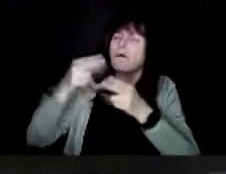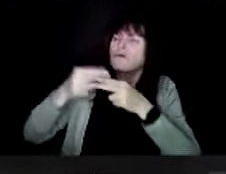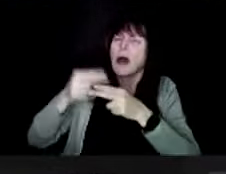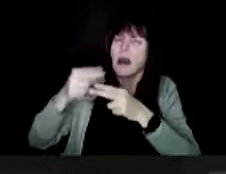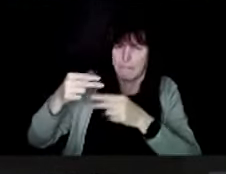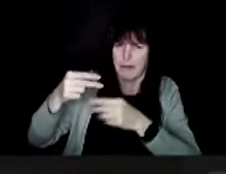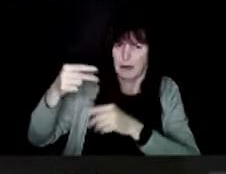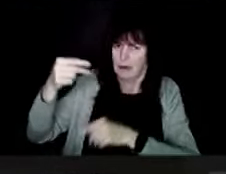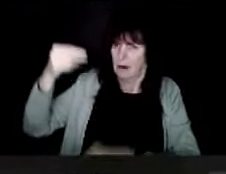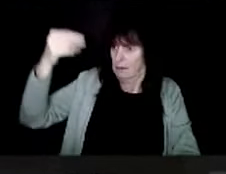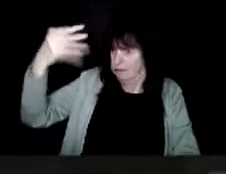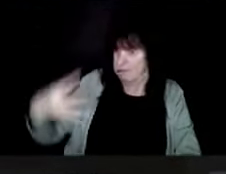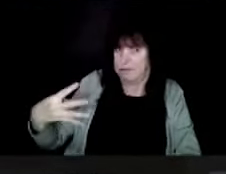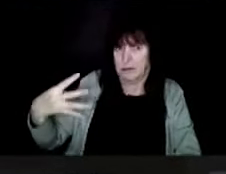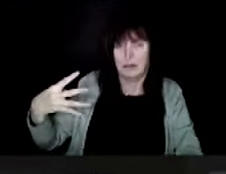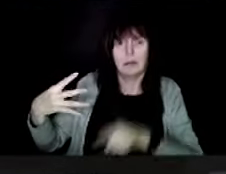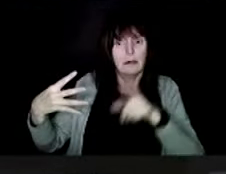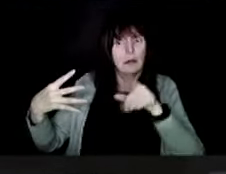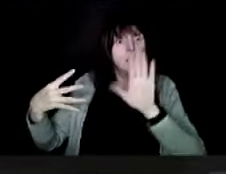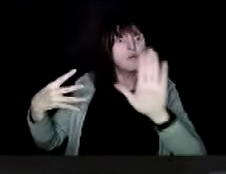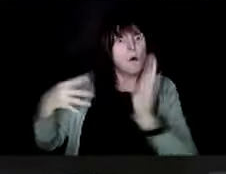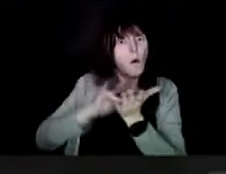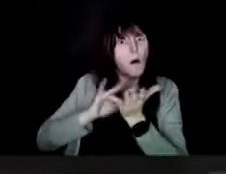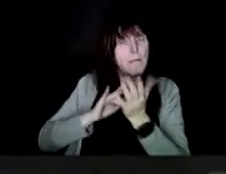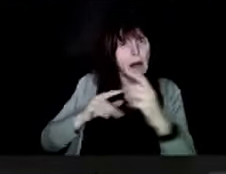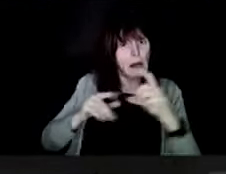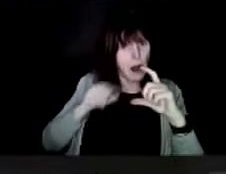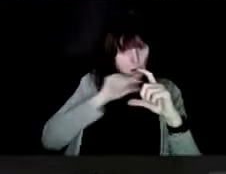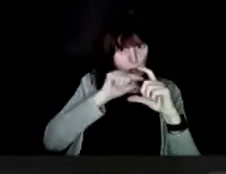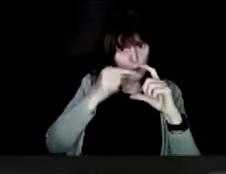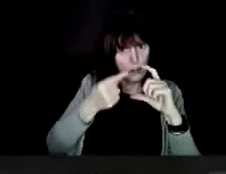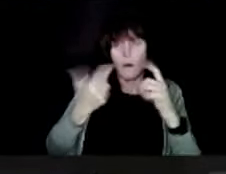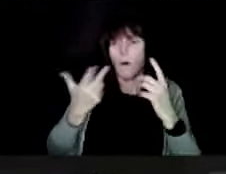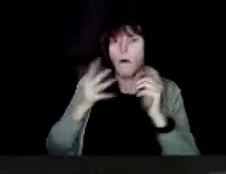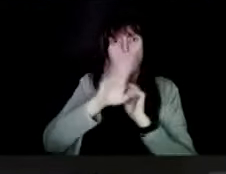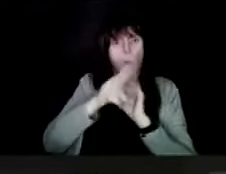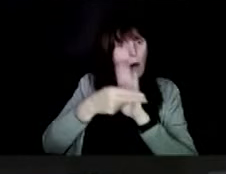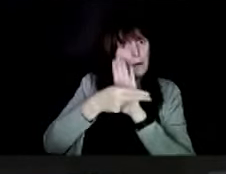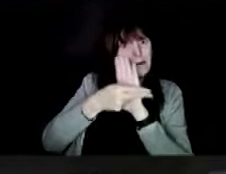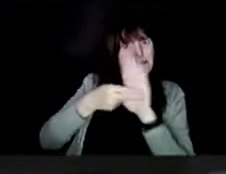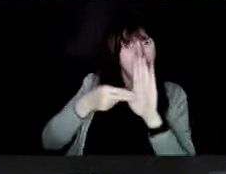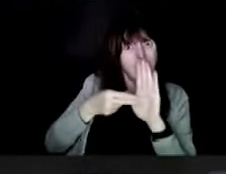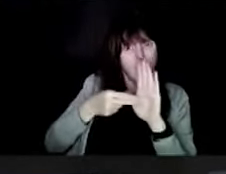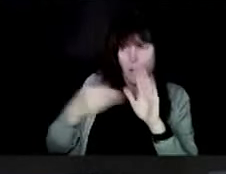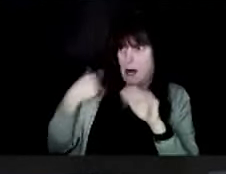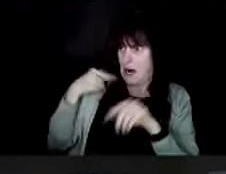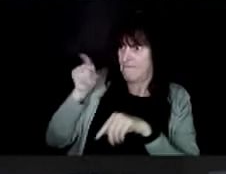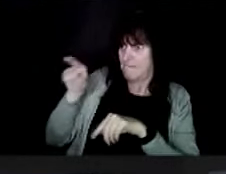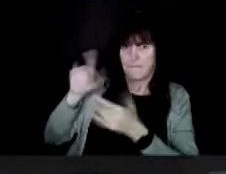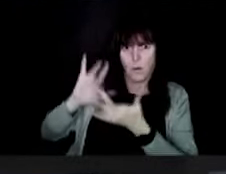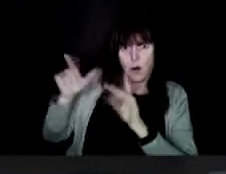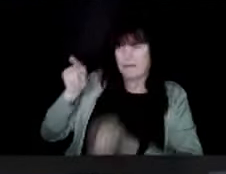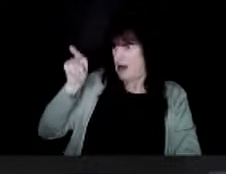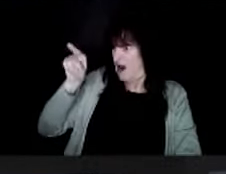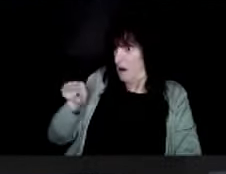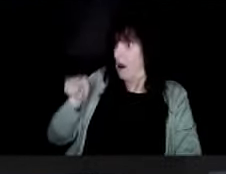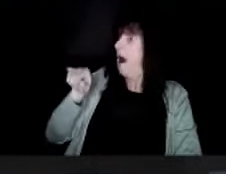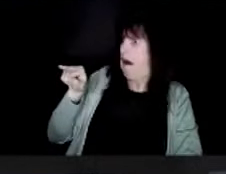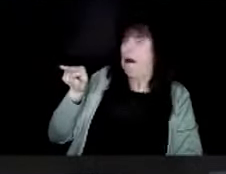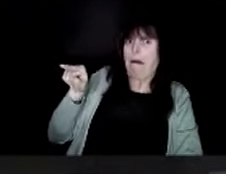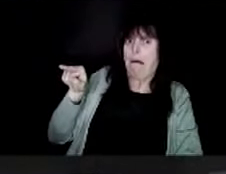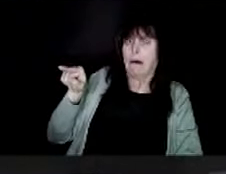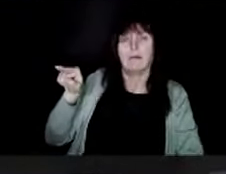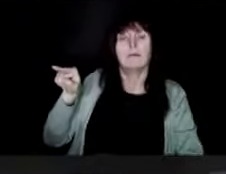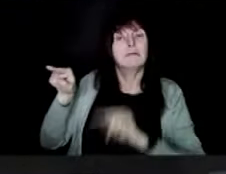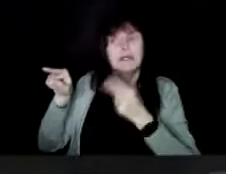has those types of diagnoses would be eligible for the three dose primary series and the fourth dose